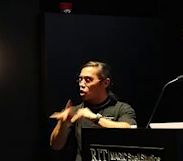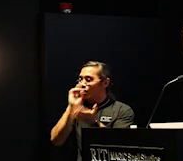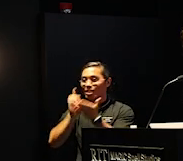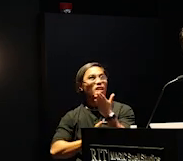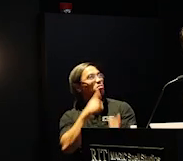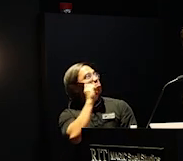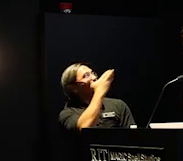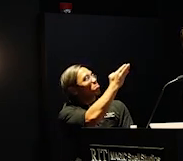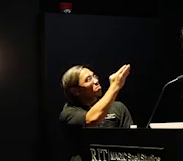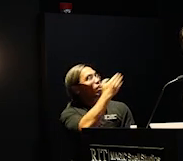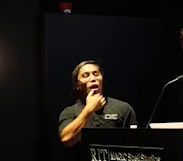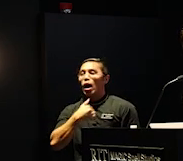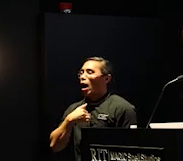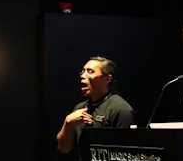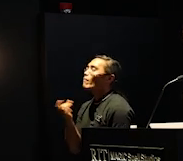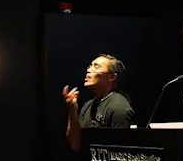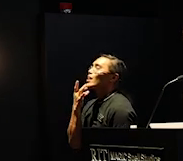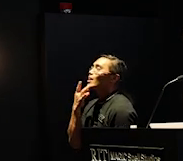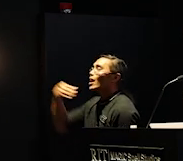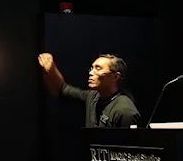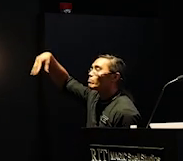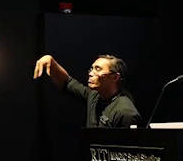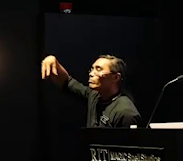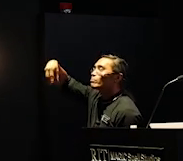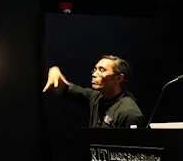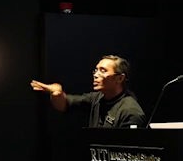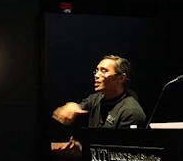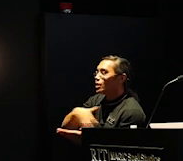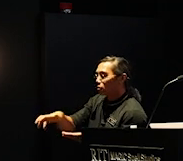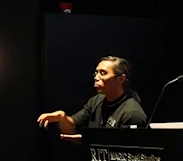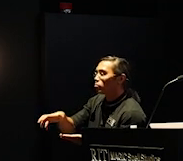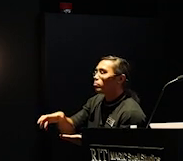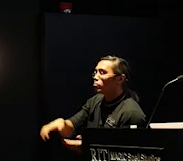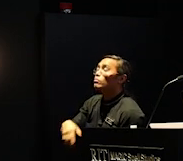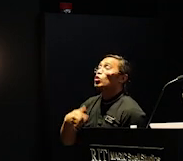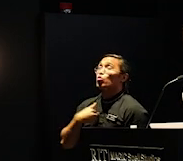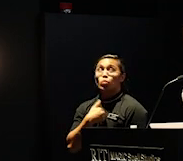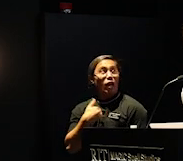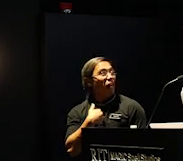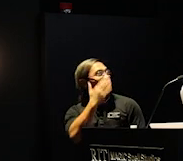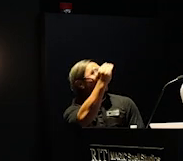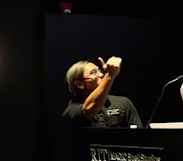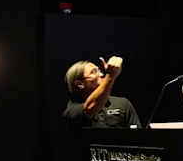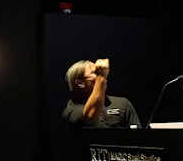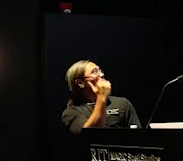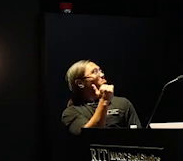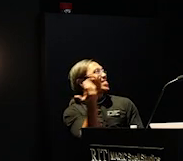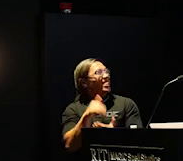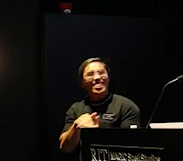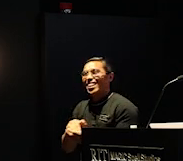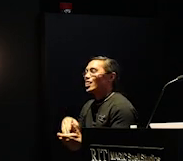some sketches of some lighting that are there, and it's cool that left side, the center image, those cylinders on